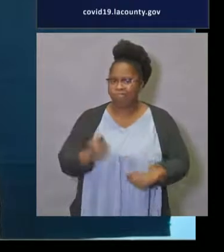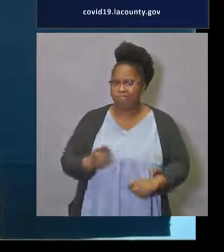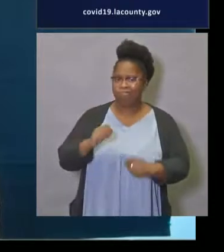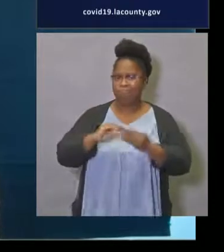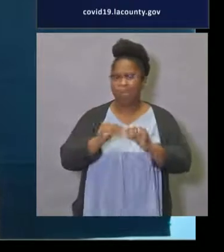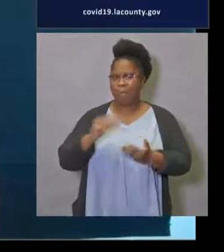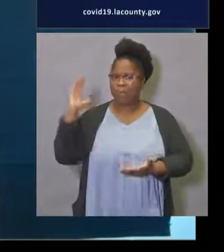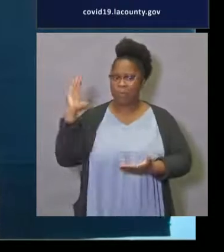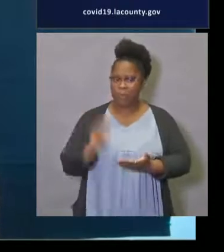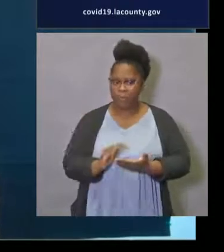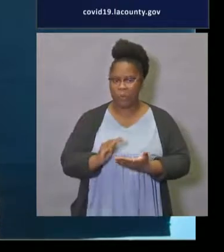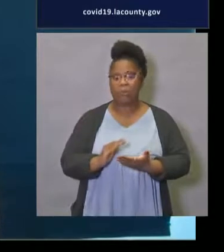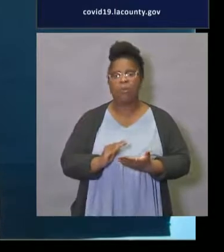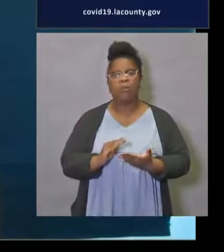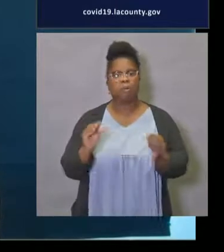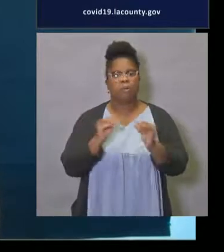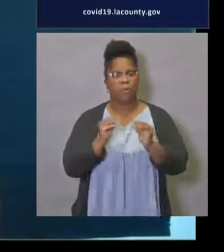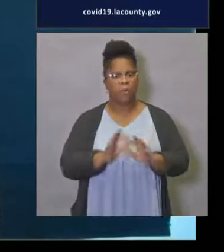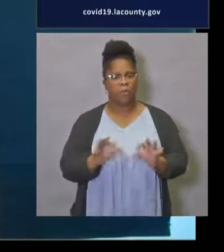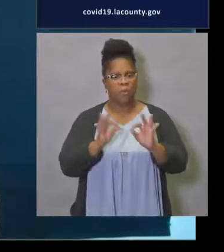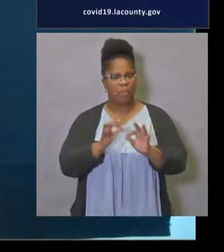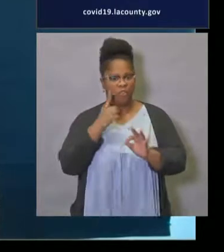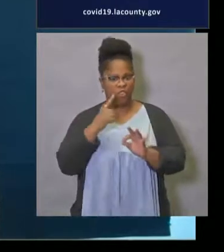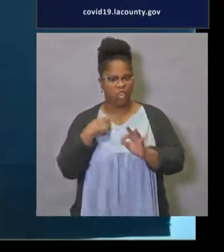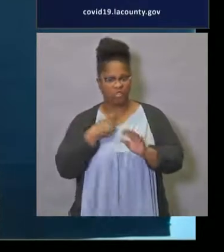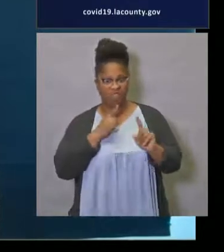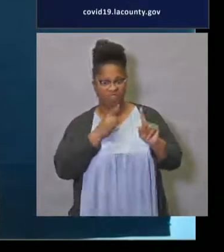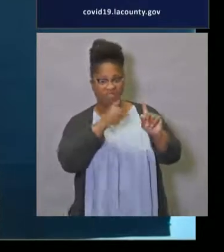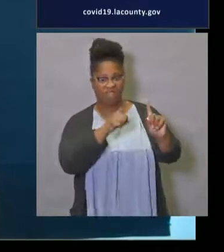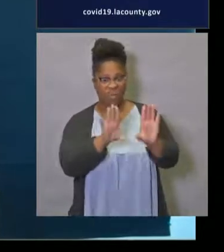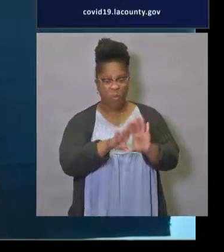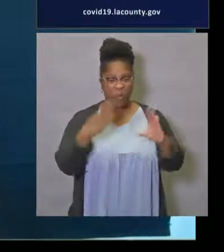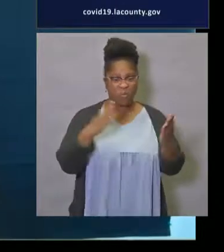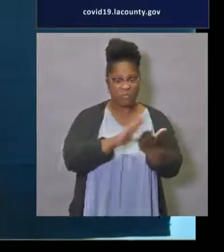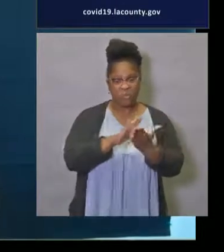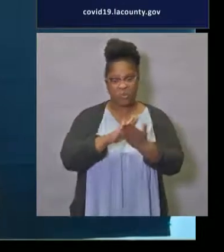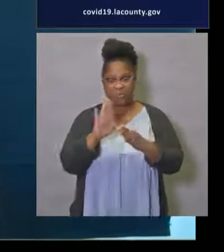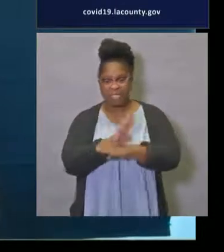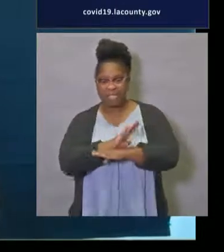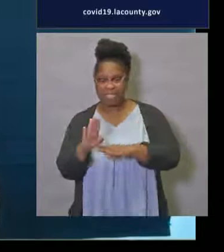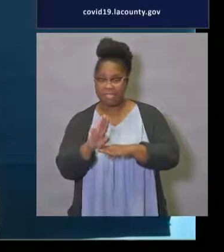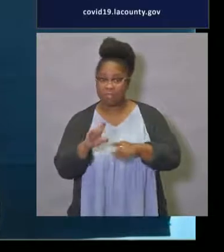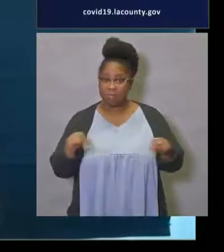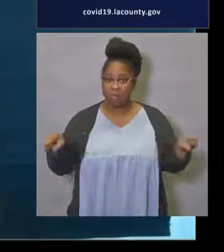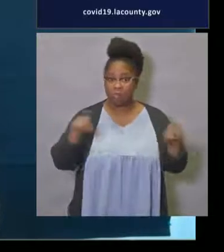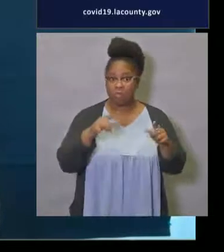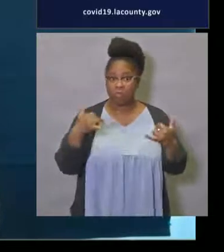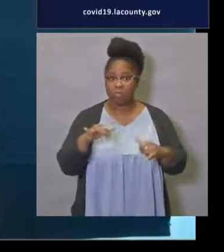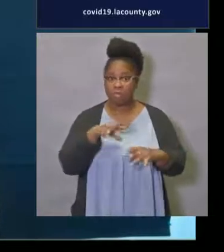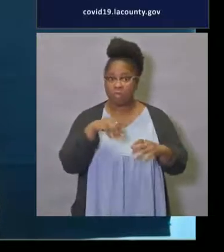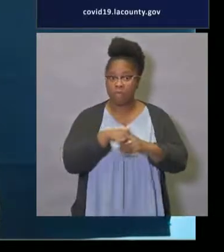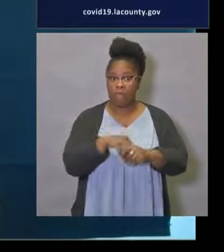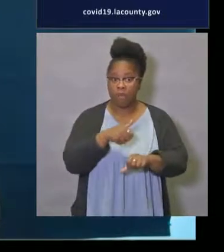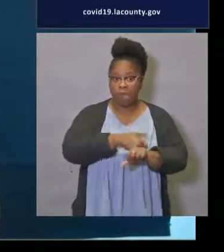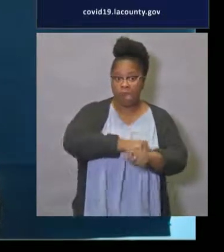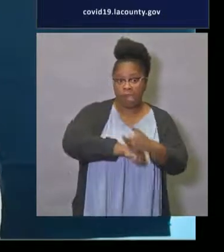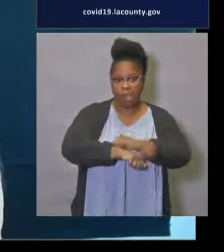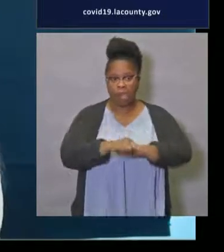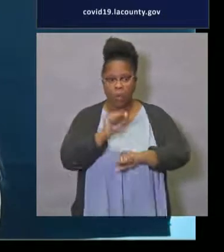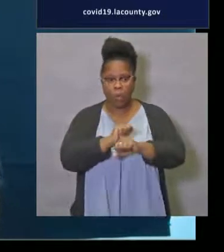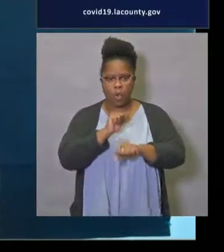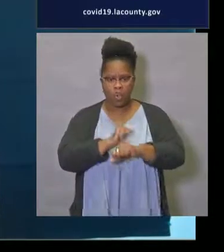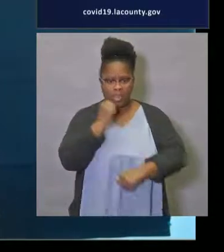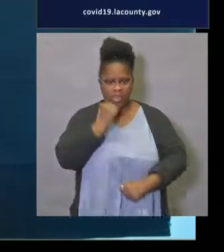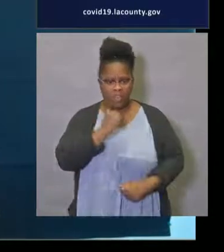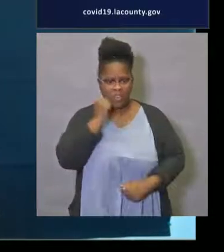all-important path to reopening our schools and our businesses. So thank you to everyone who is still doing this hard work day after day that